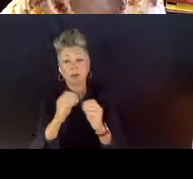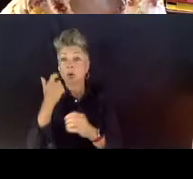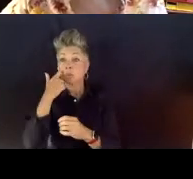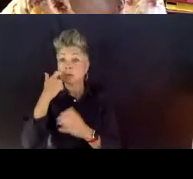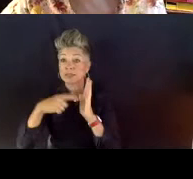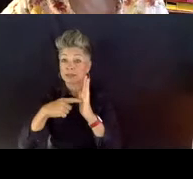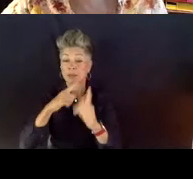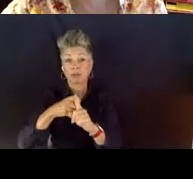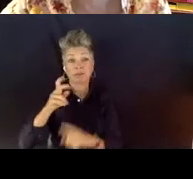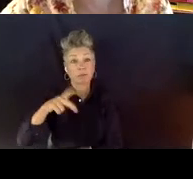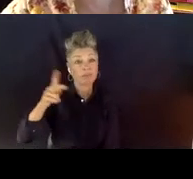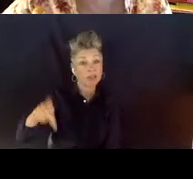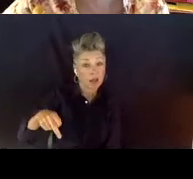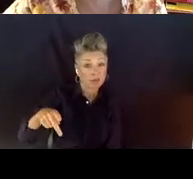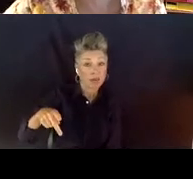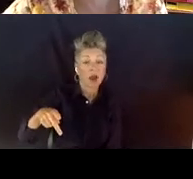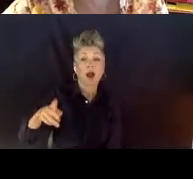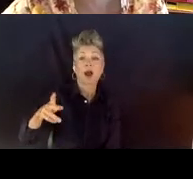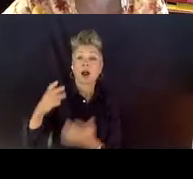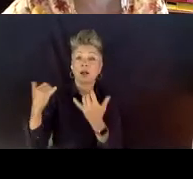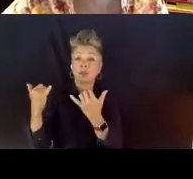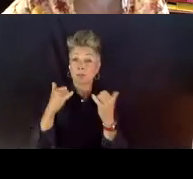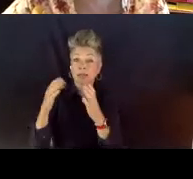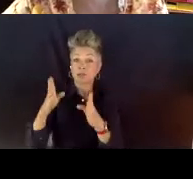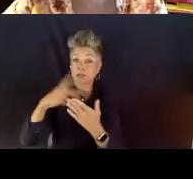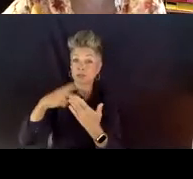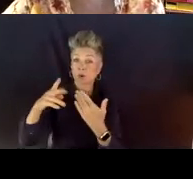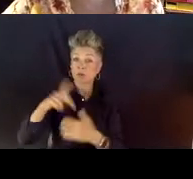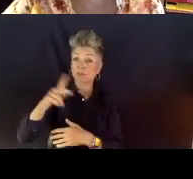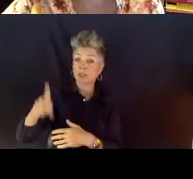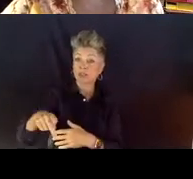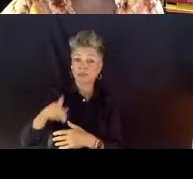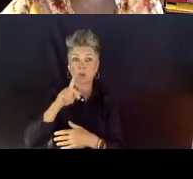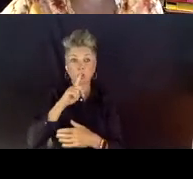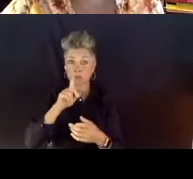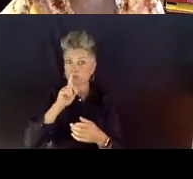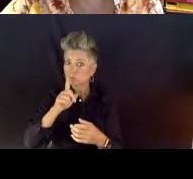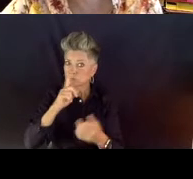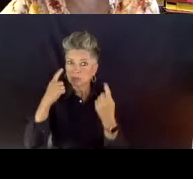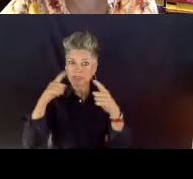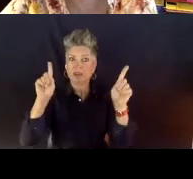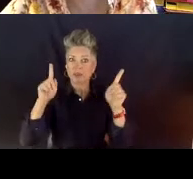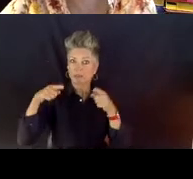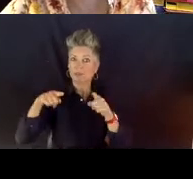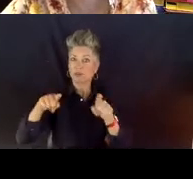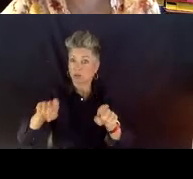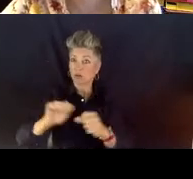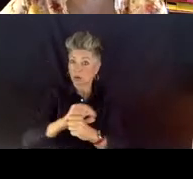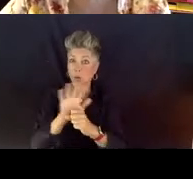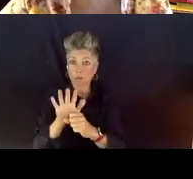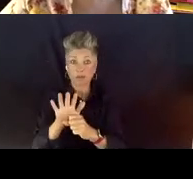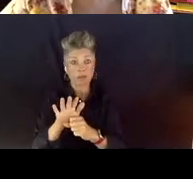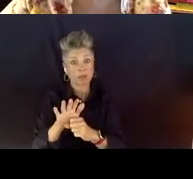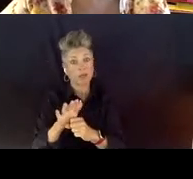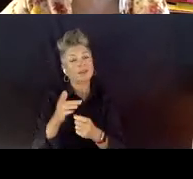Philadelphia. The Play Streets program in Philadelphia was particularly effective during COVID, during the pandemic, because it